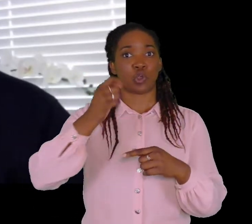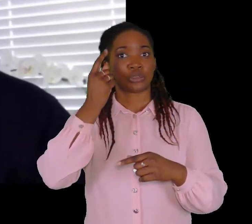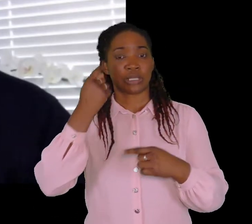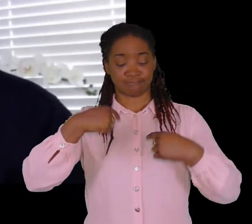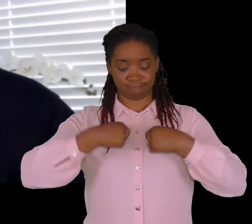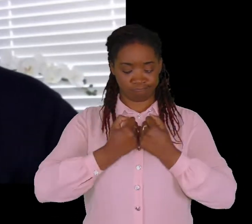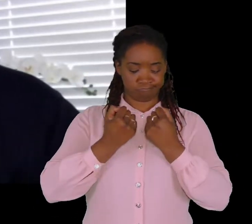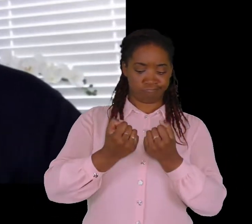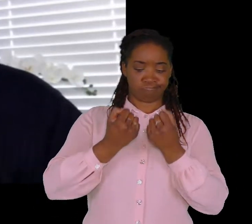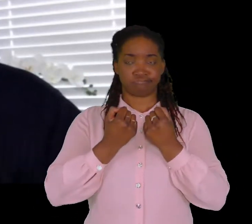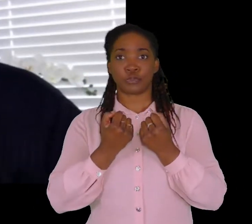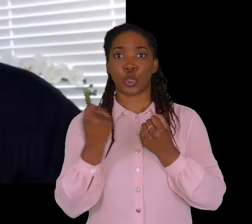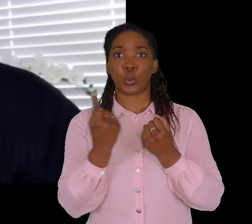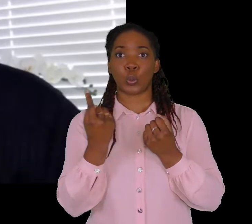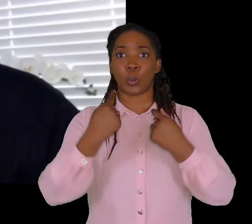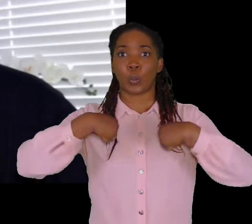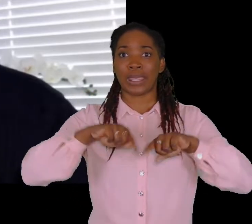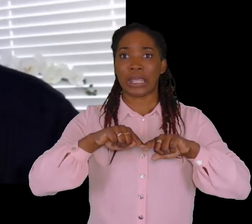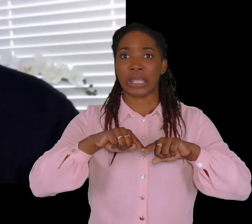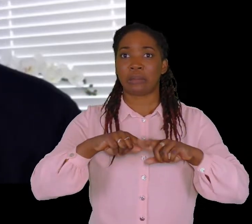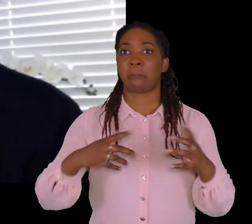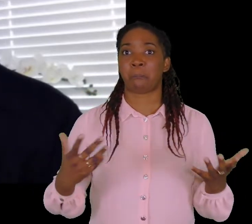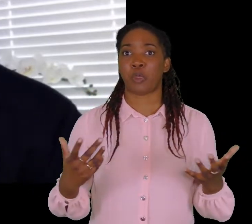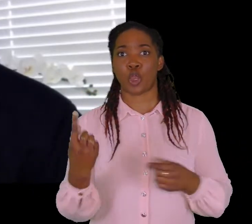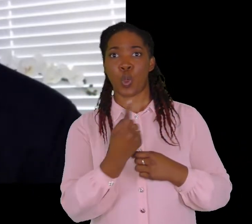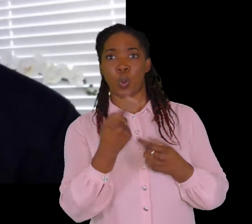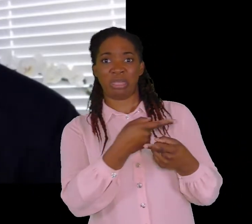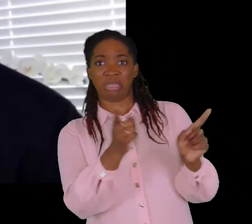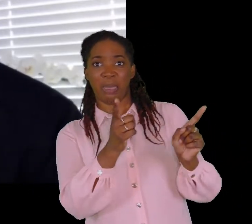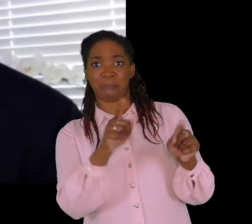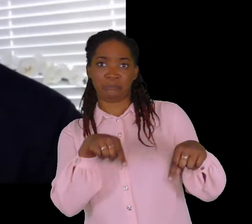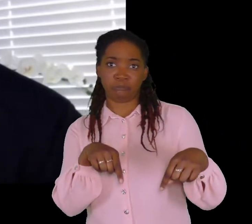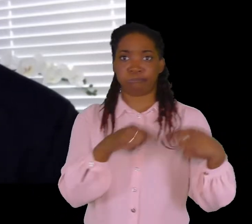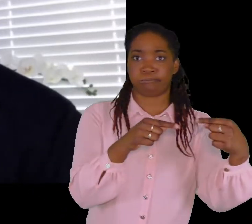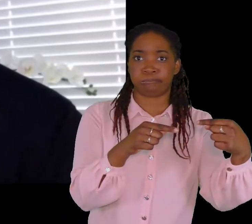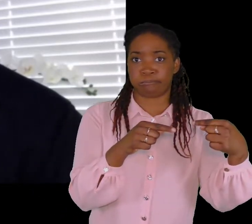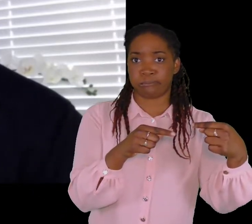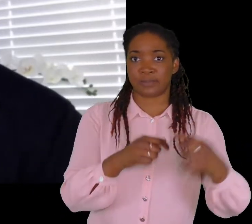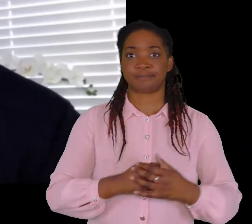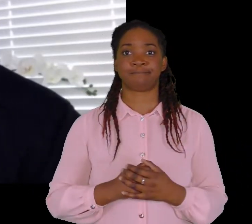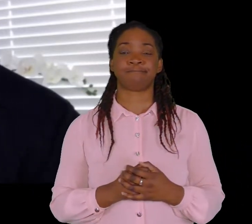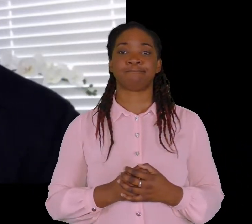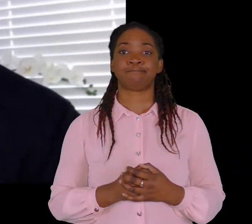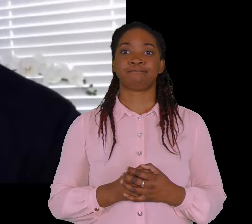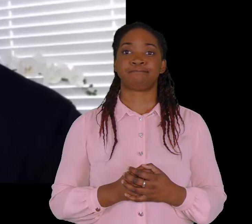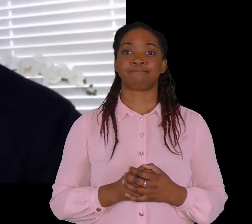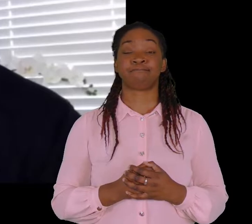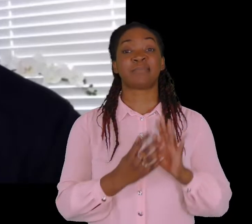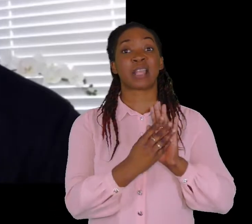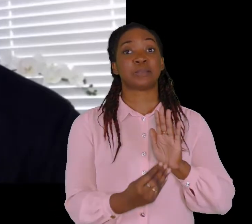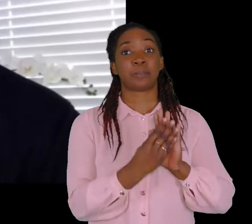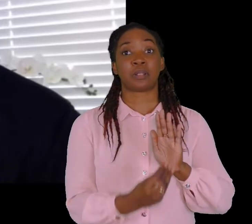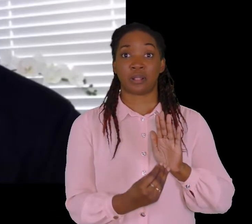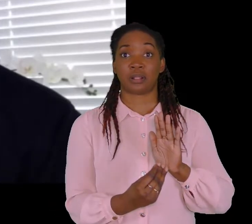standing against, or what we were standing against. For instance, the Whitechapel at one point put out